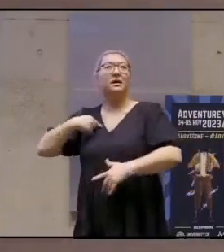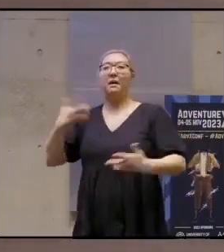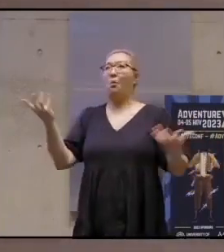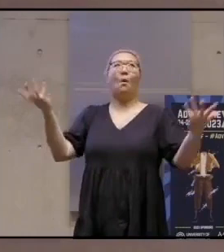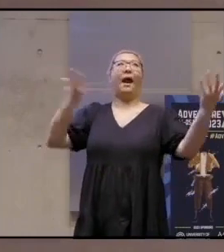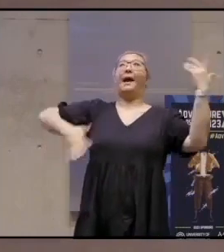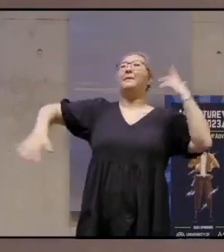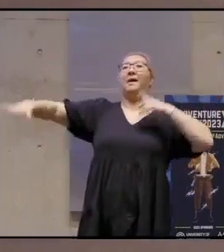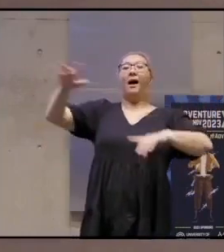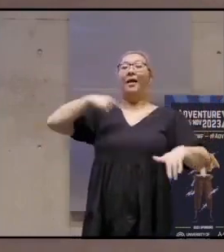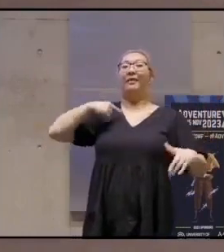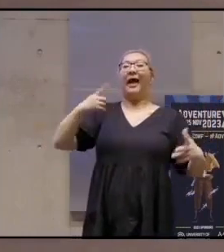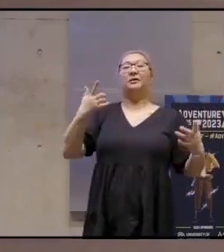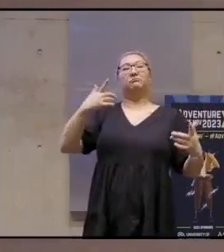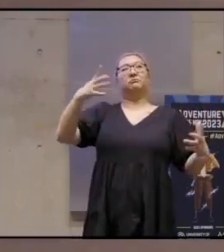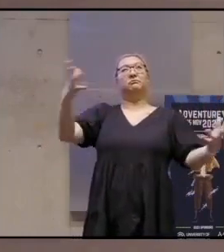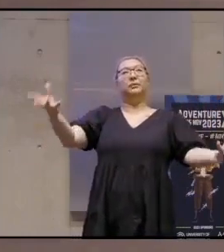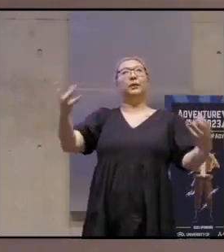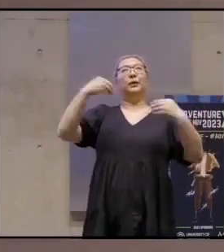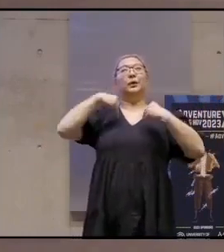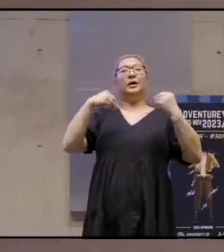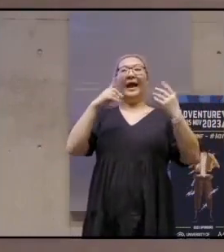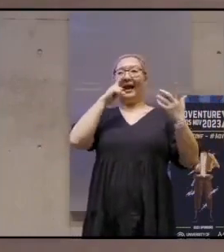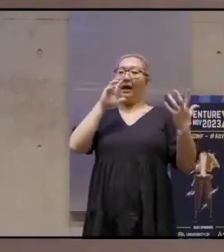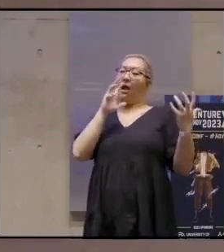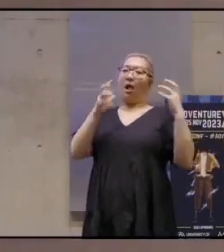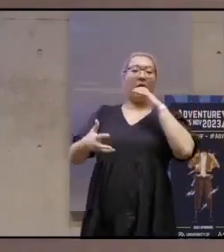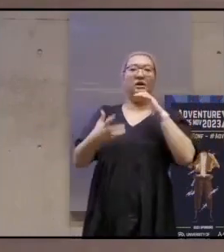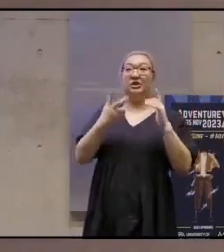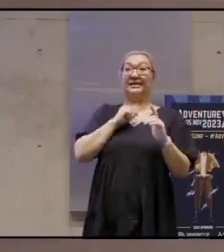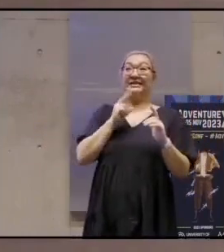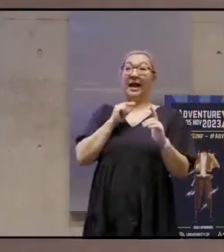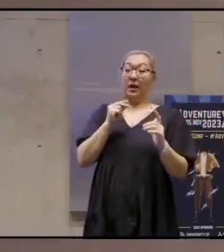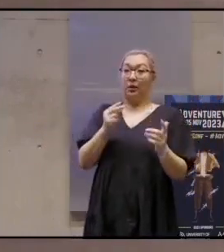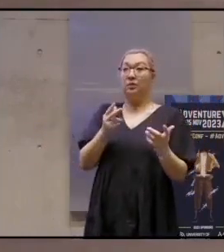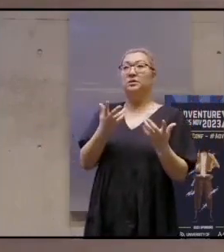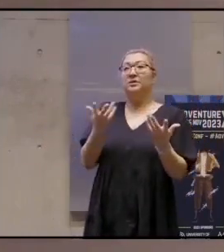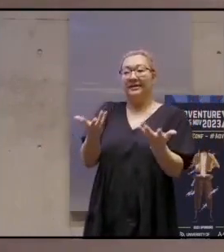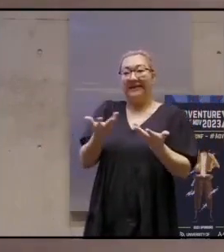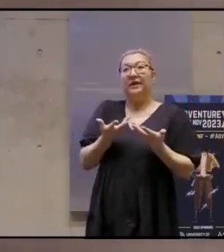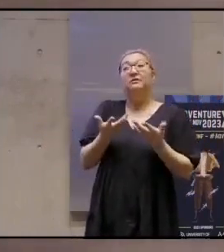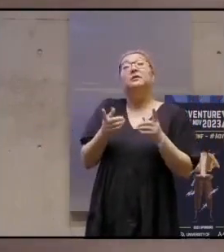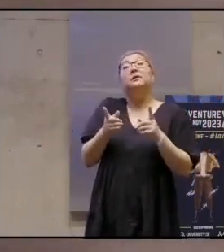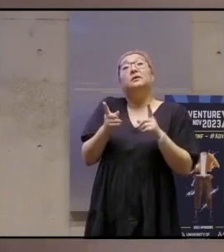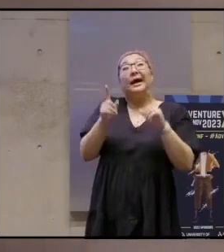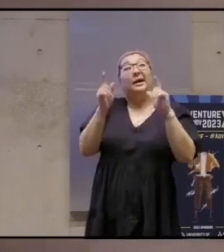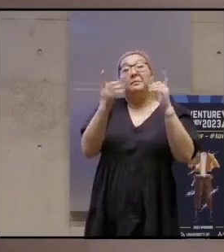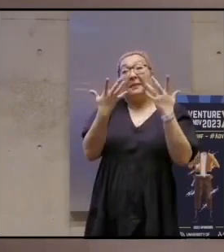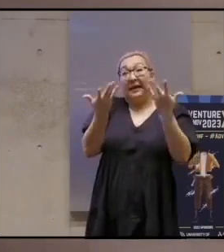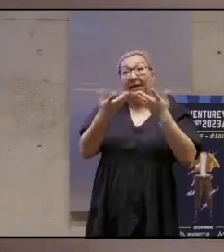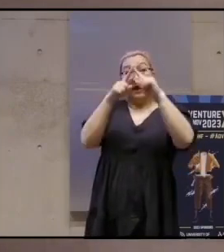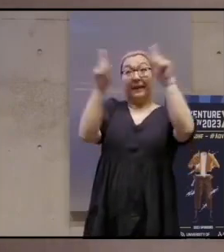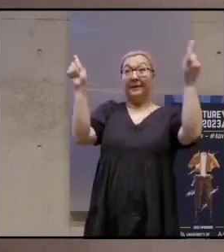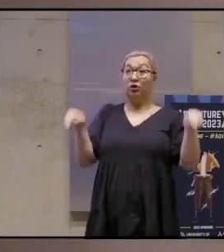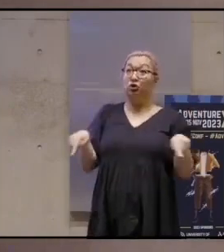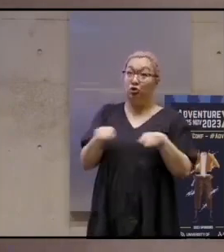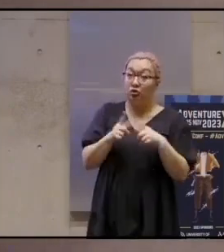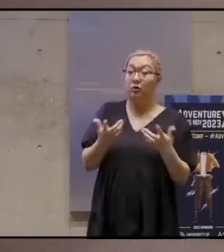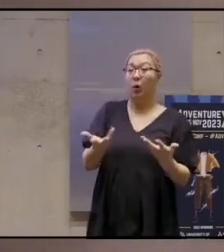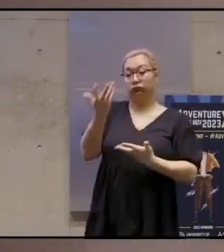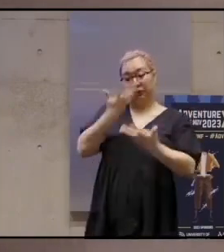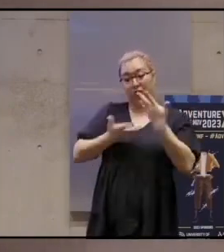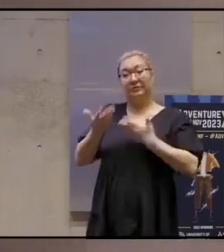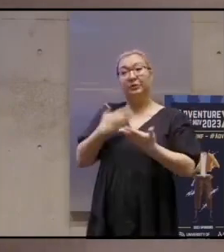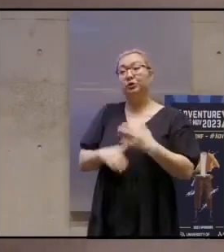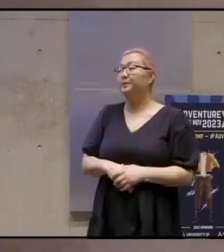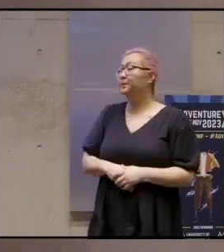rest of the sound to be doing. Show me images of that space if possible. And there's nothing that says you have to front load all of your reference